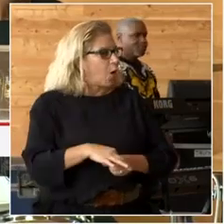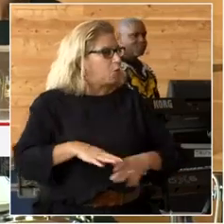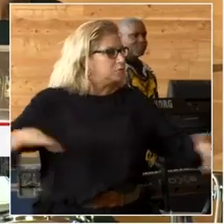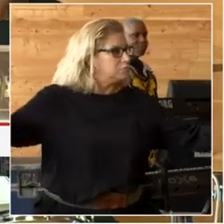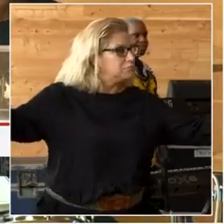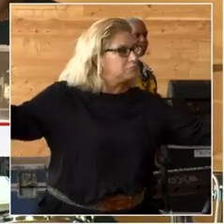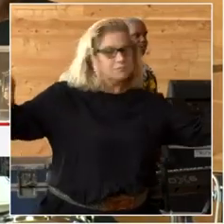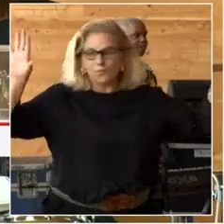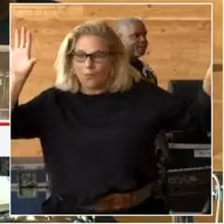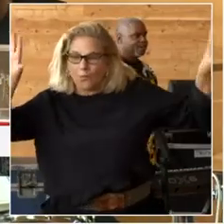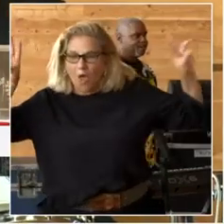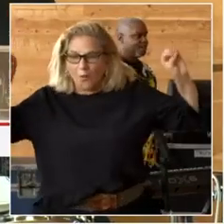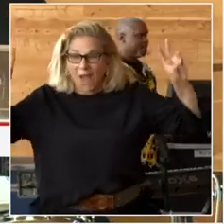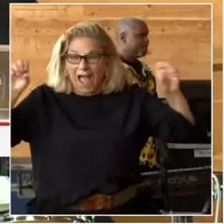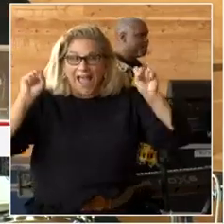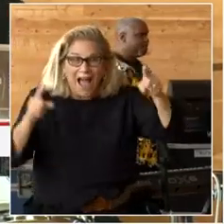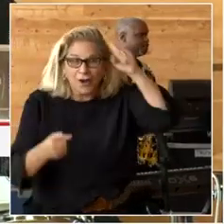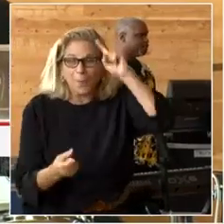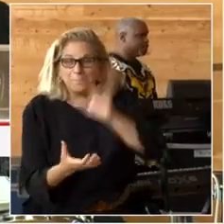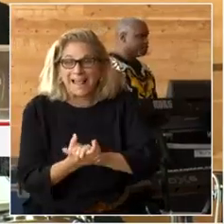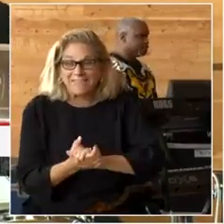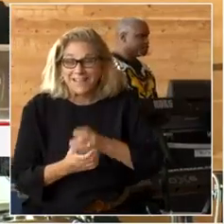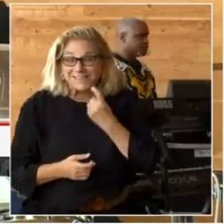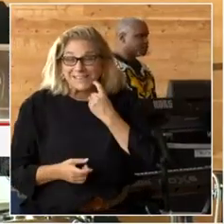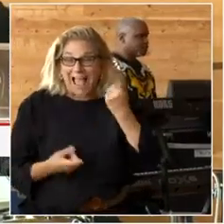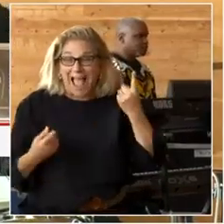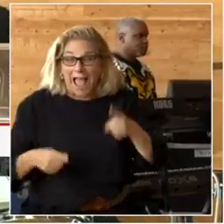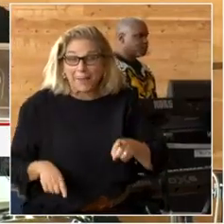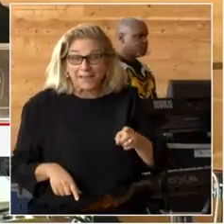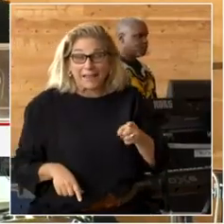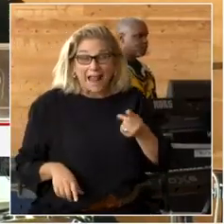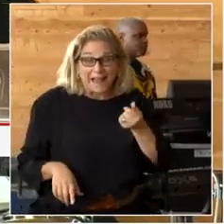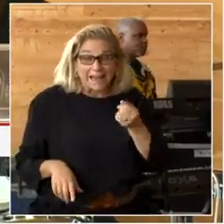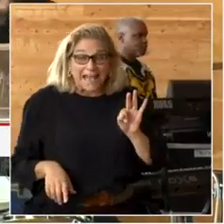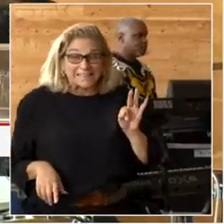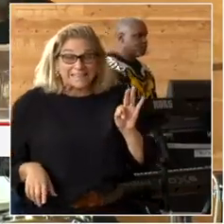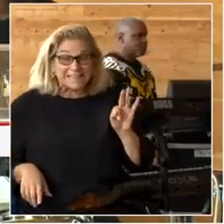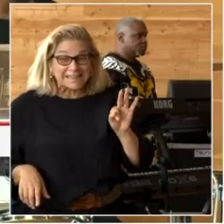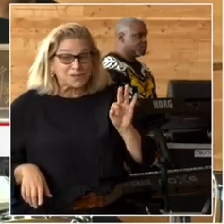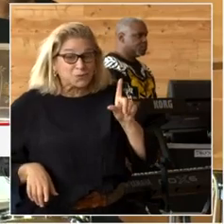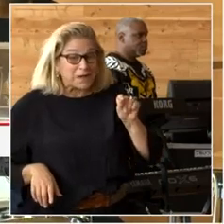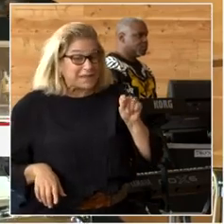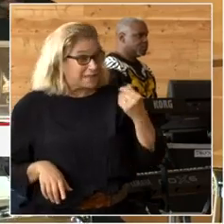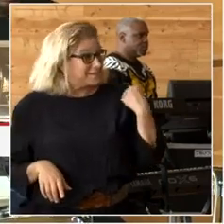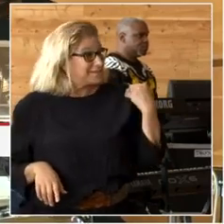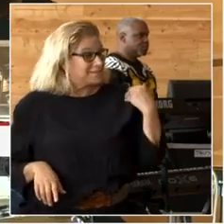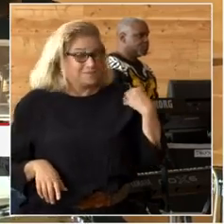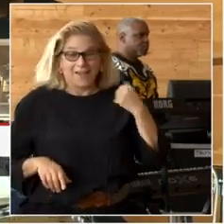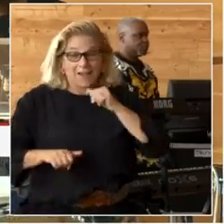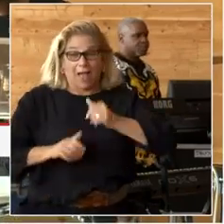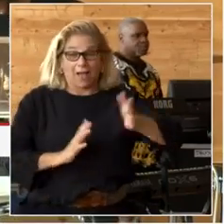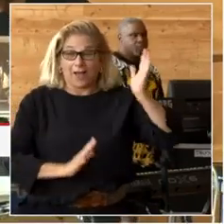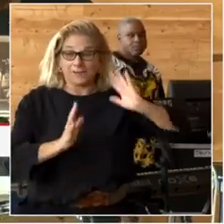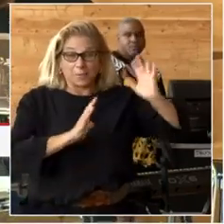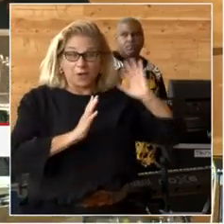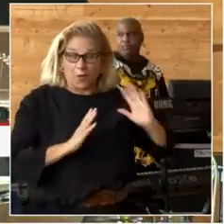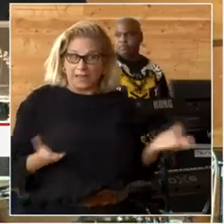And can you believe that just happened in 1920? So we are here in Washington, D.C., the